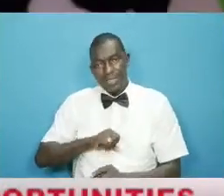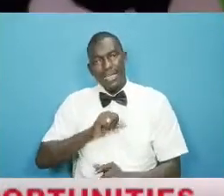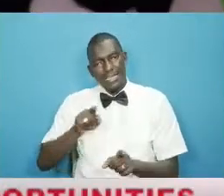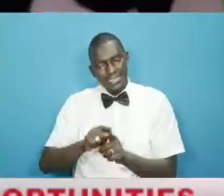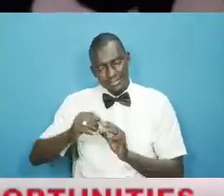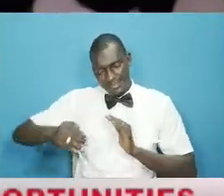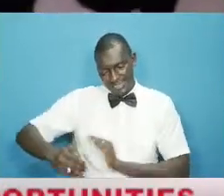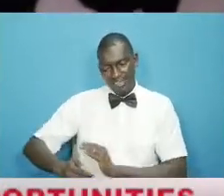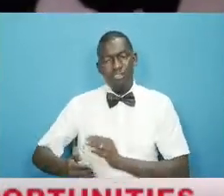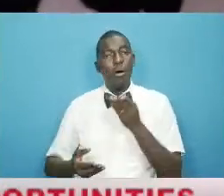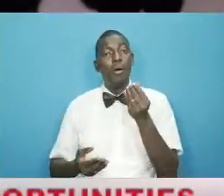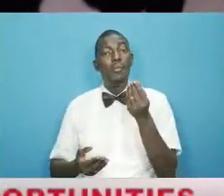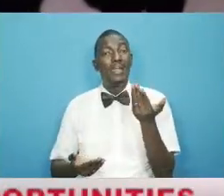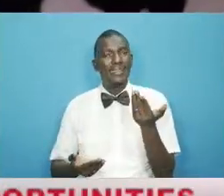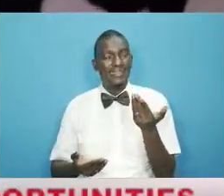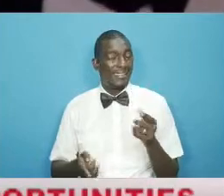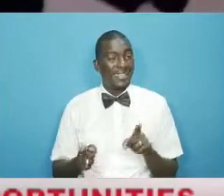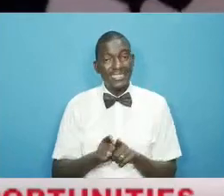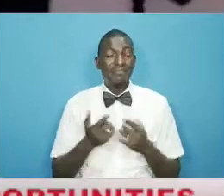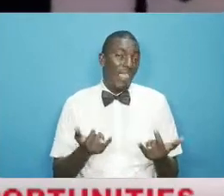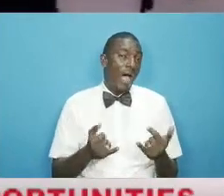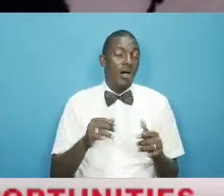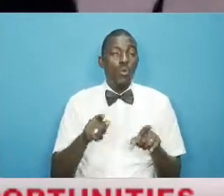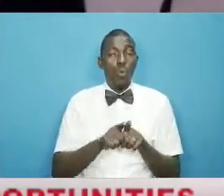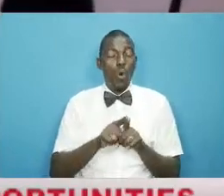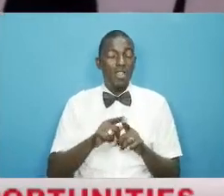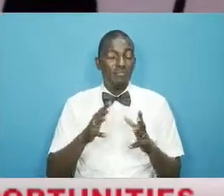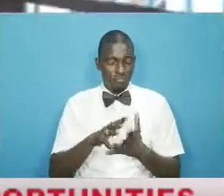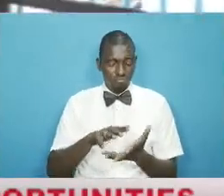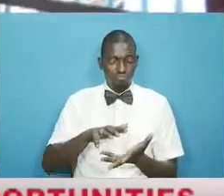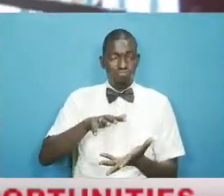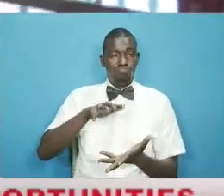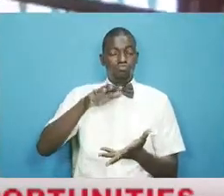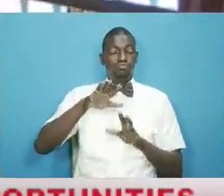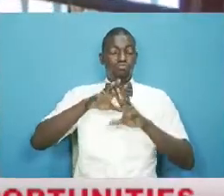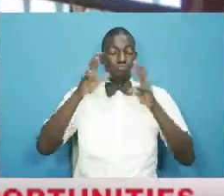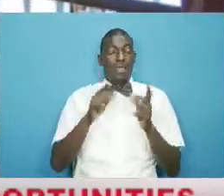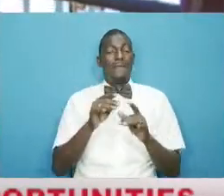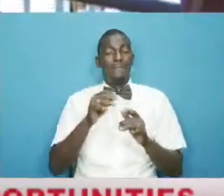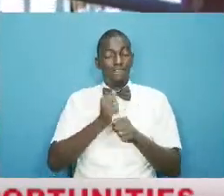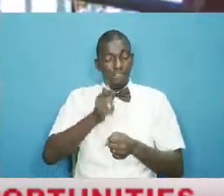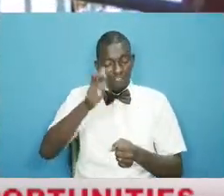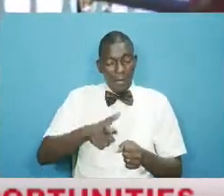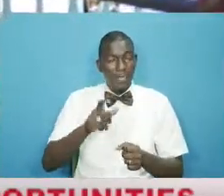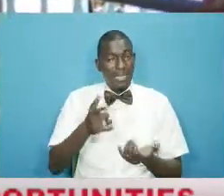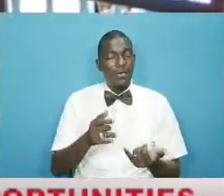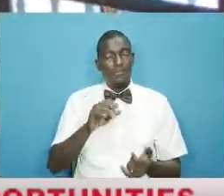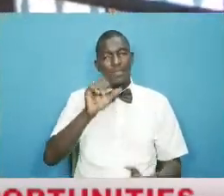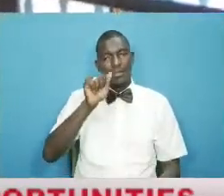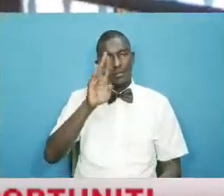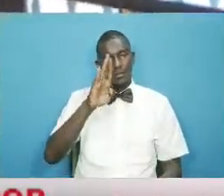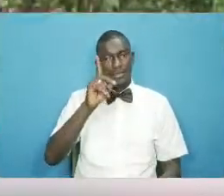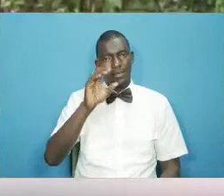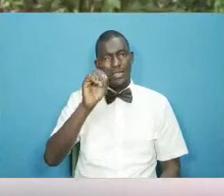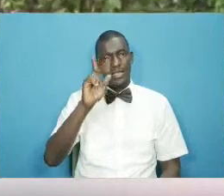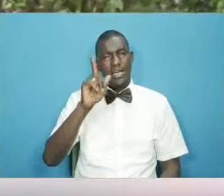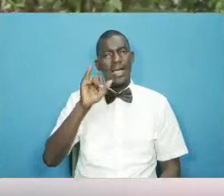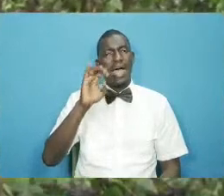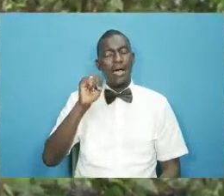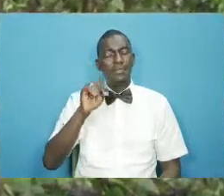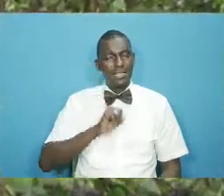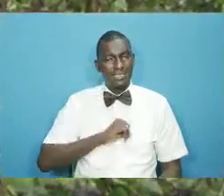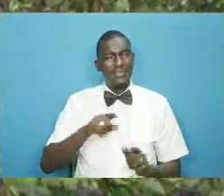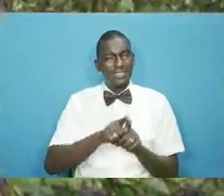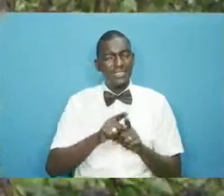money. Meanwhile, as one of the rising farming entrepreneurs in the country, Abdullah has been invited to the upcoming livestock